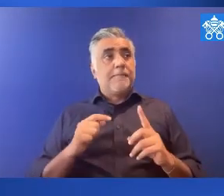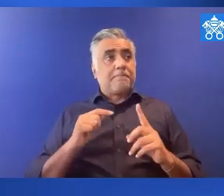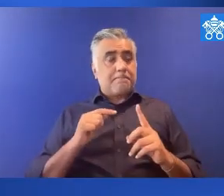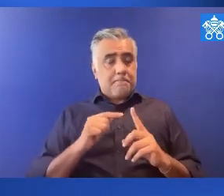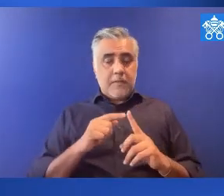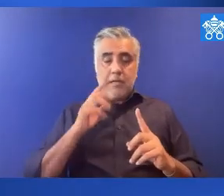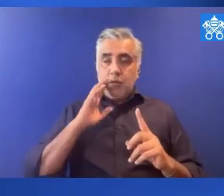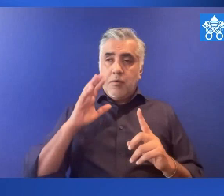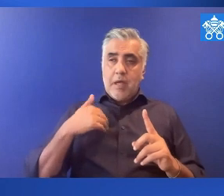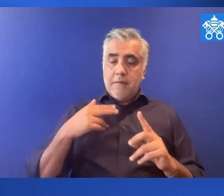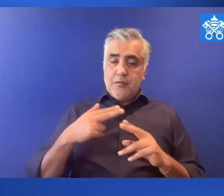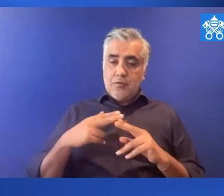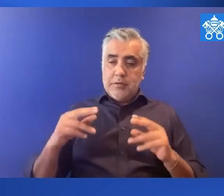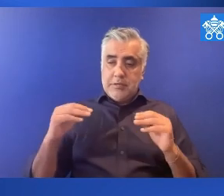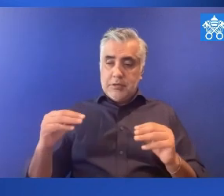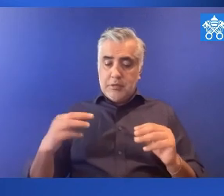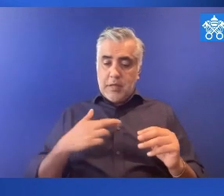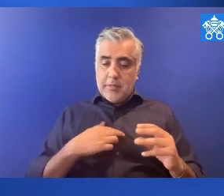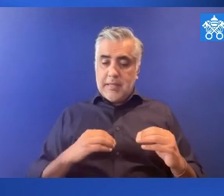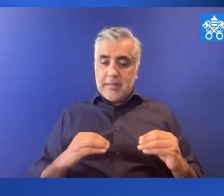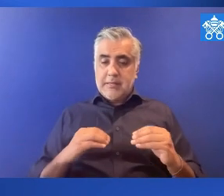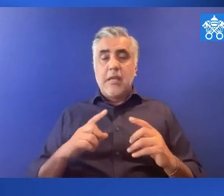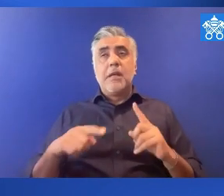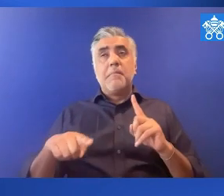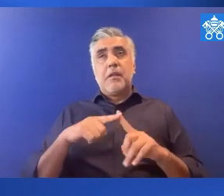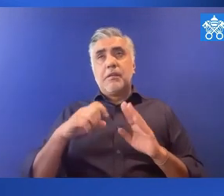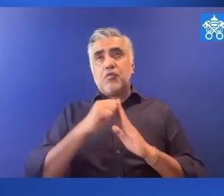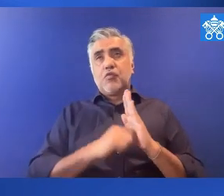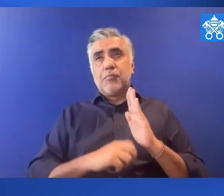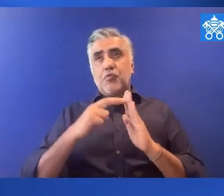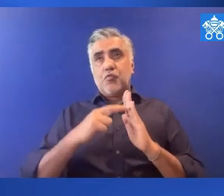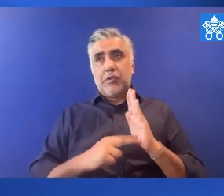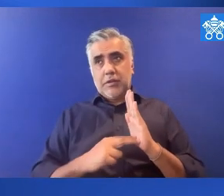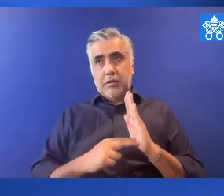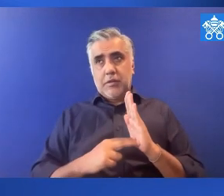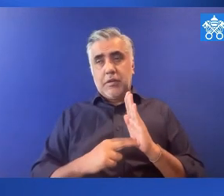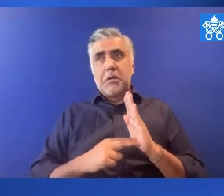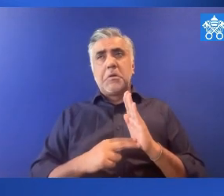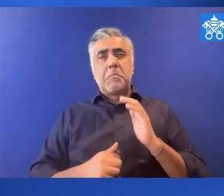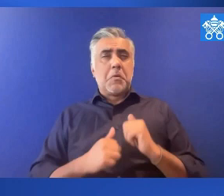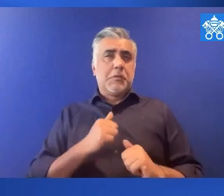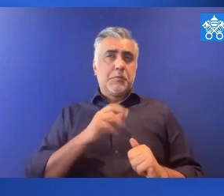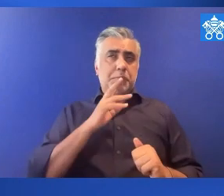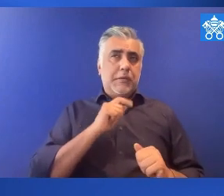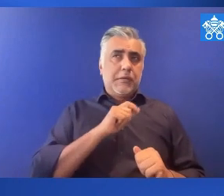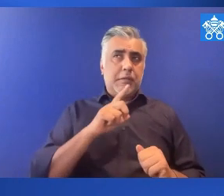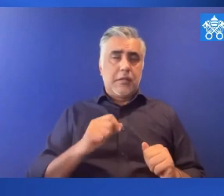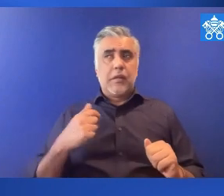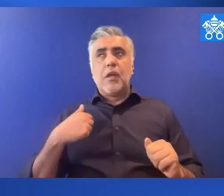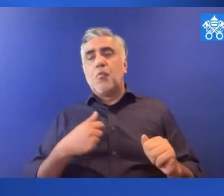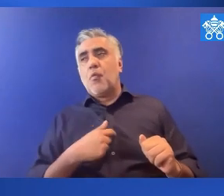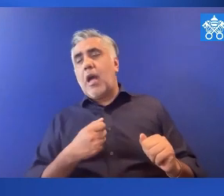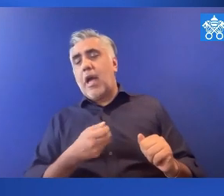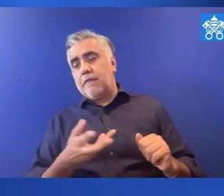The Wednesday general audience with the Pope consists of short teachings, the catechesis, and the scripture reading, mainly